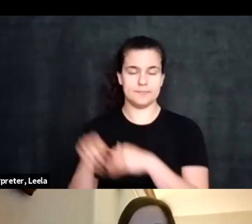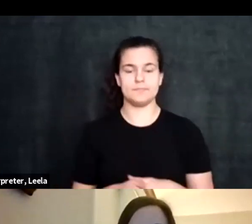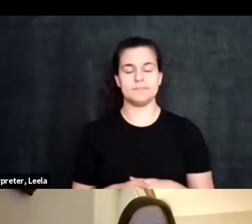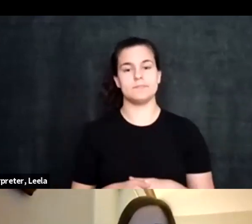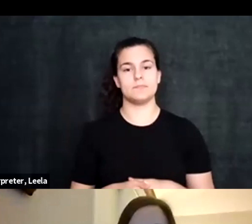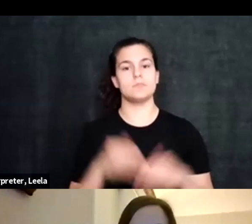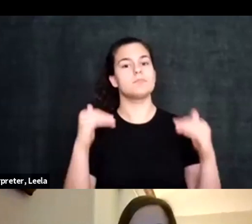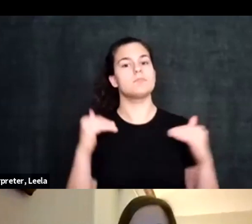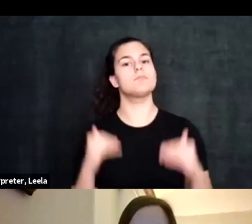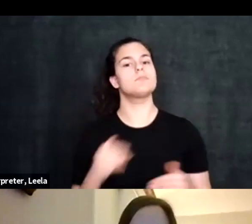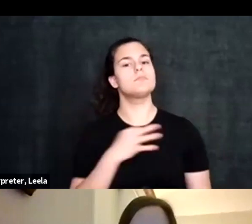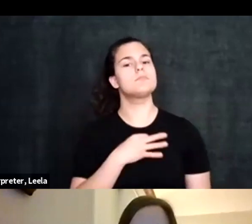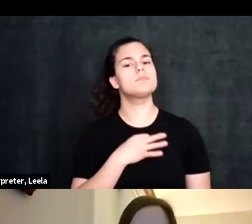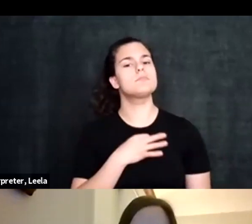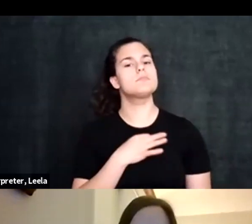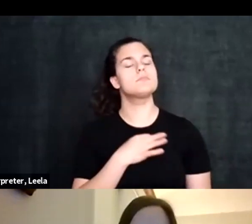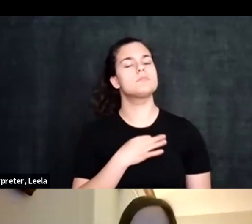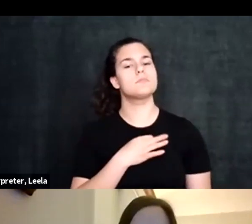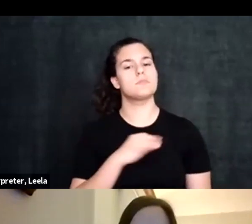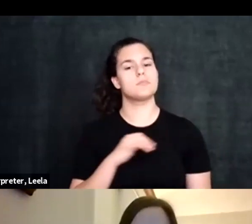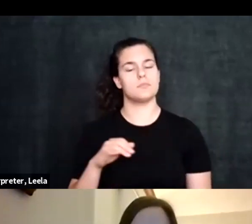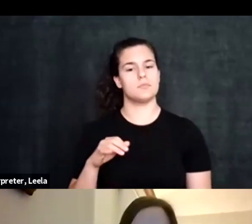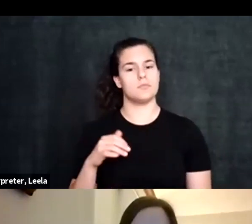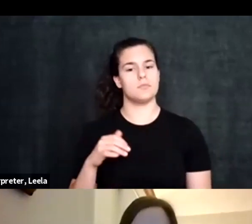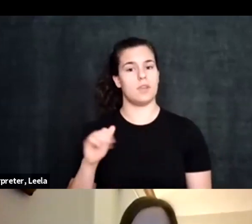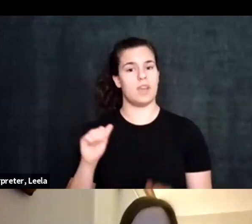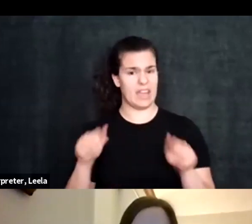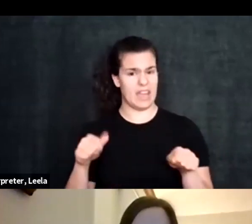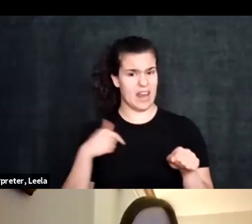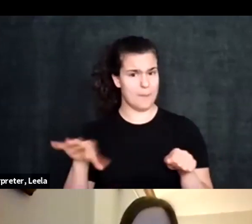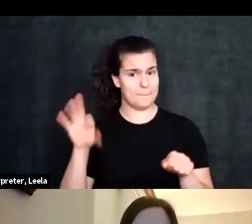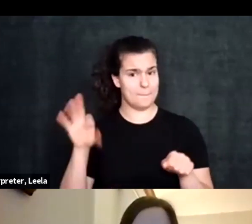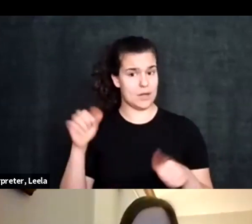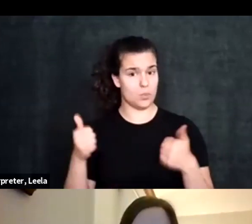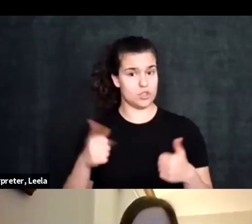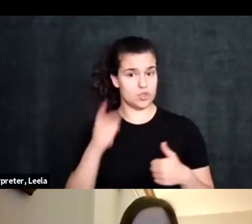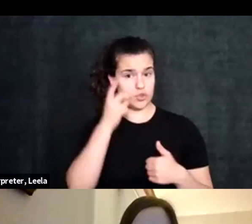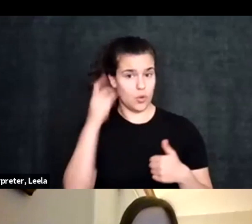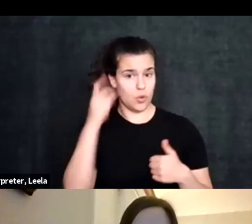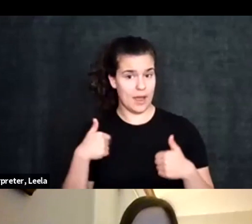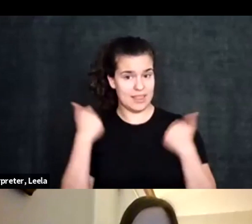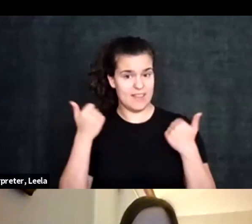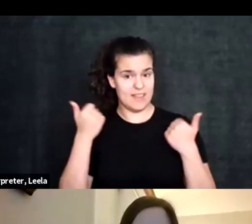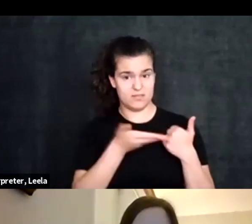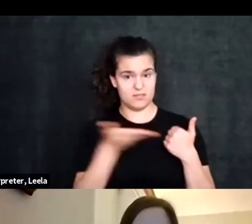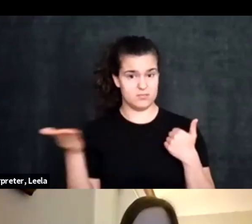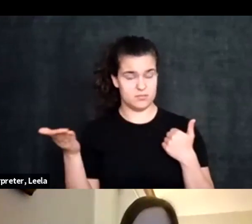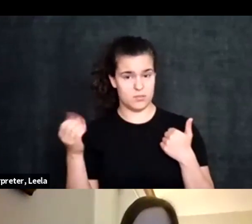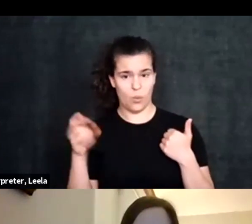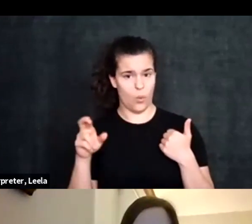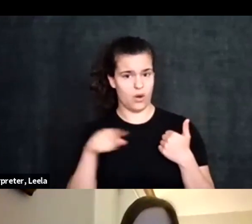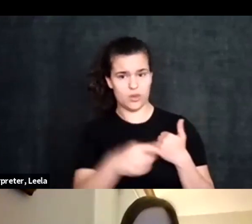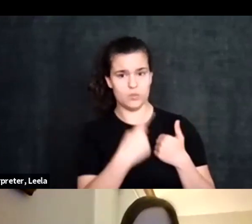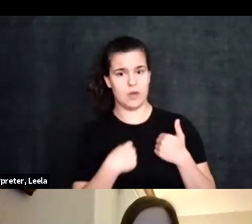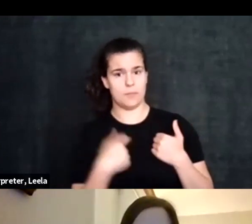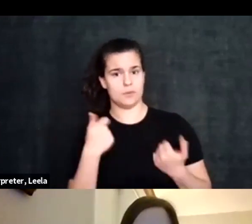And someone wants to know if they have the option to choose which residence hall they want to be in, or is it just assigned to them